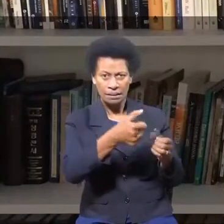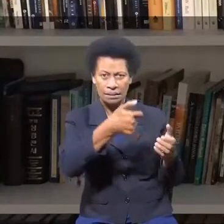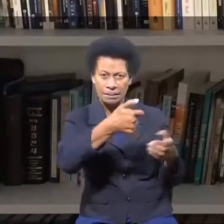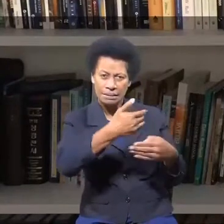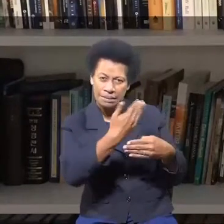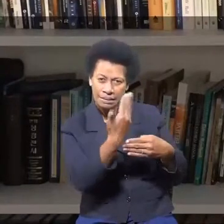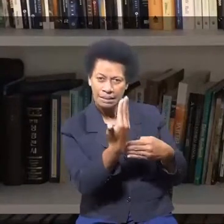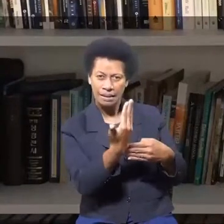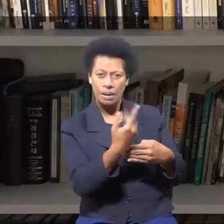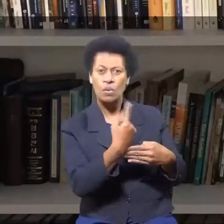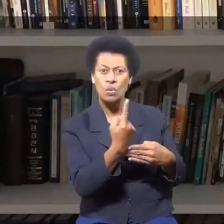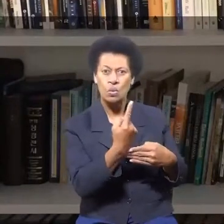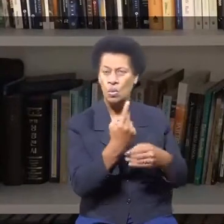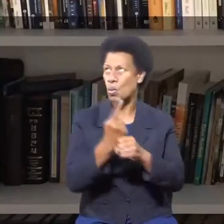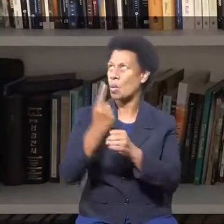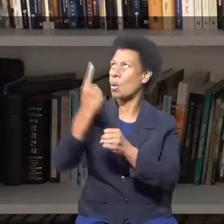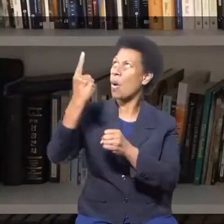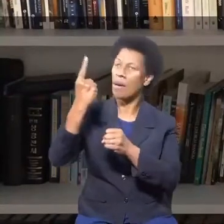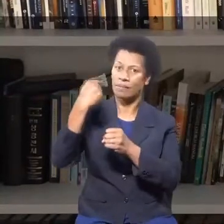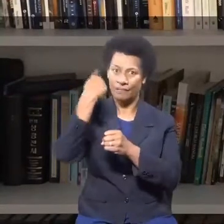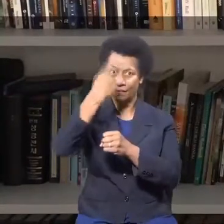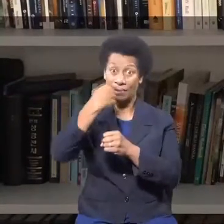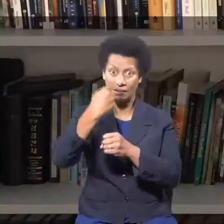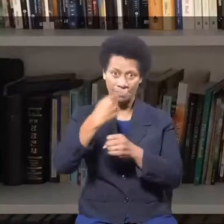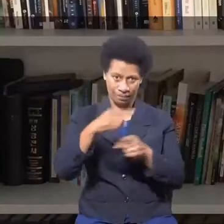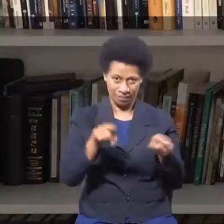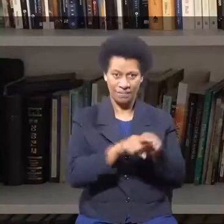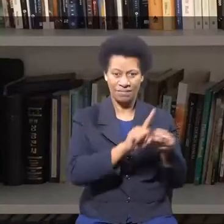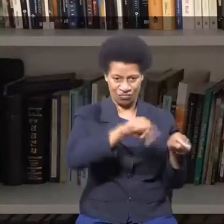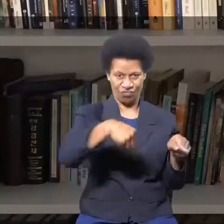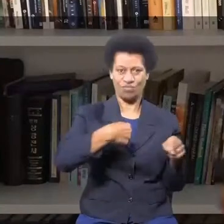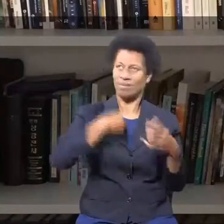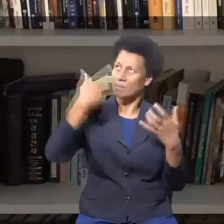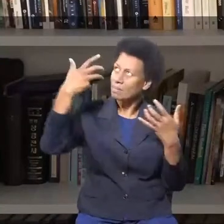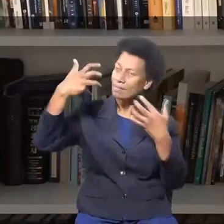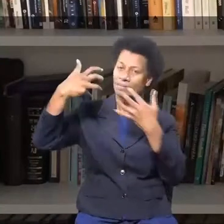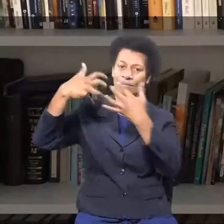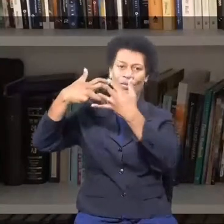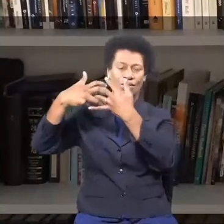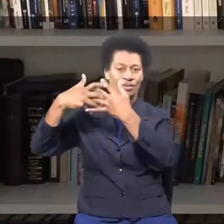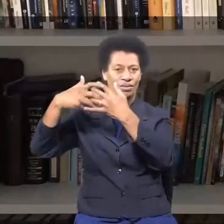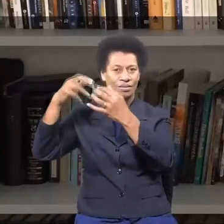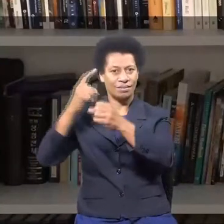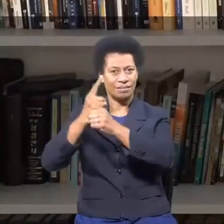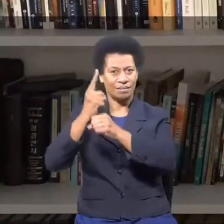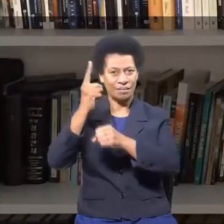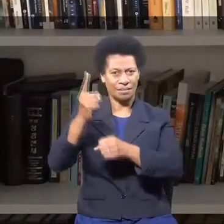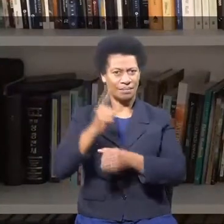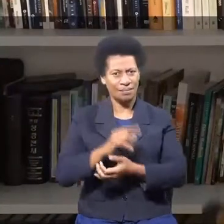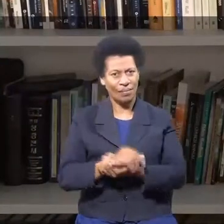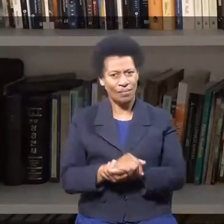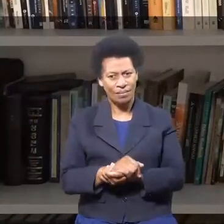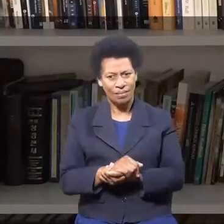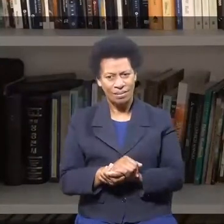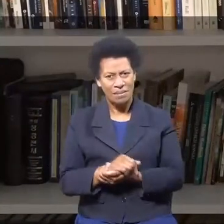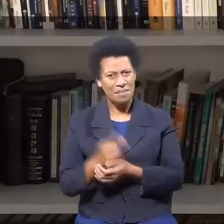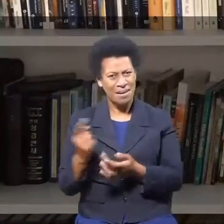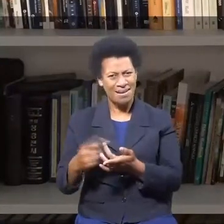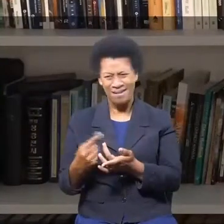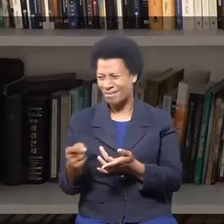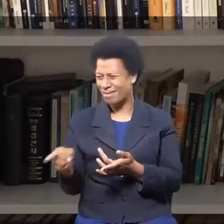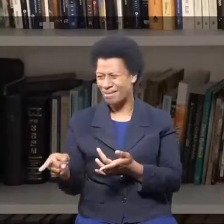the image of God. And yet the biology books, the textbooks tell us that we evolved